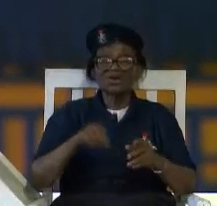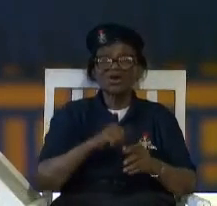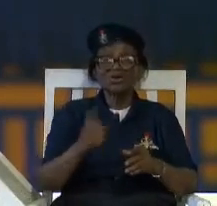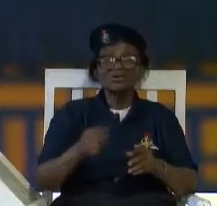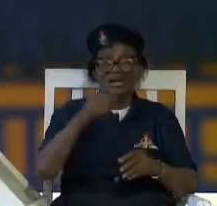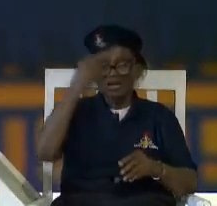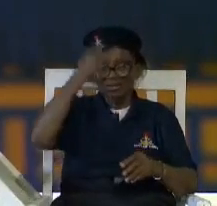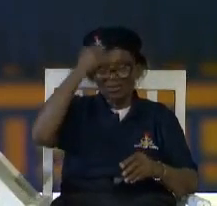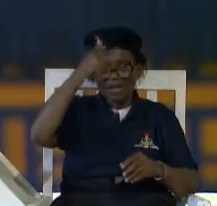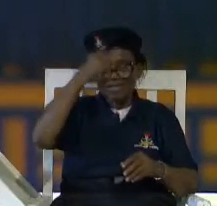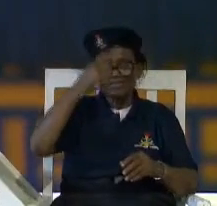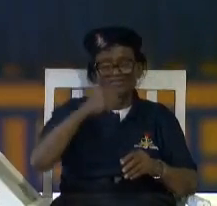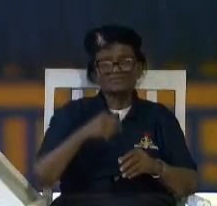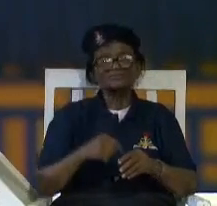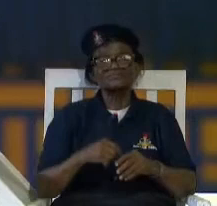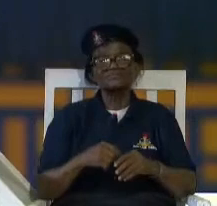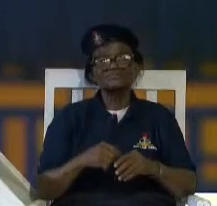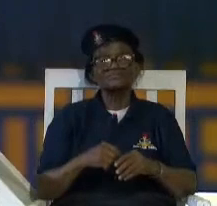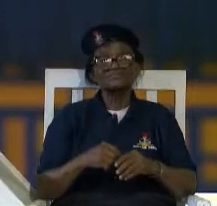Otherwise,